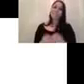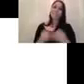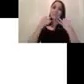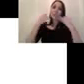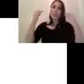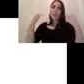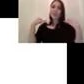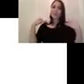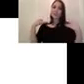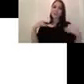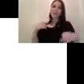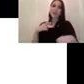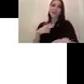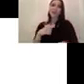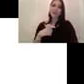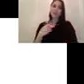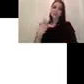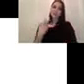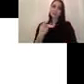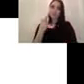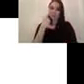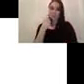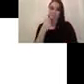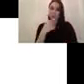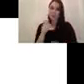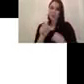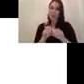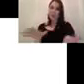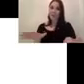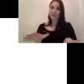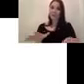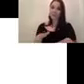very interesting repo published, NanoDet.